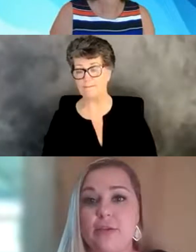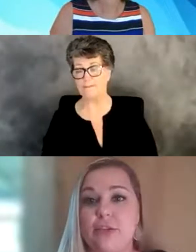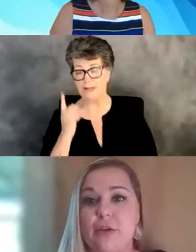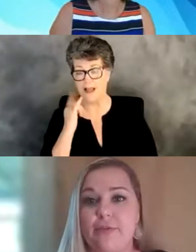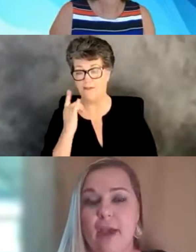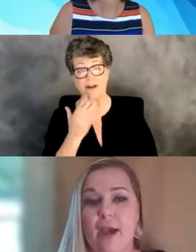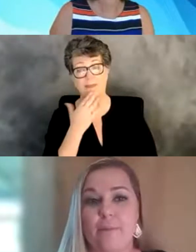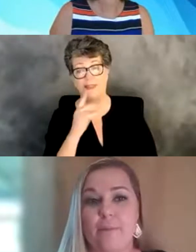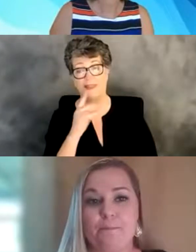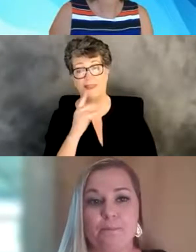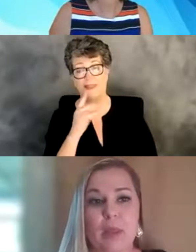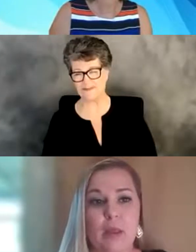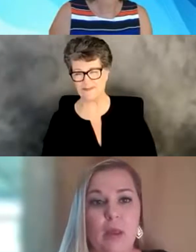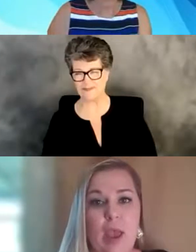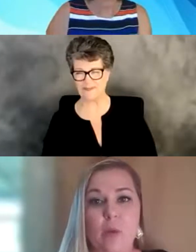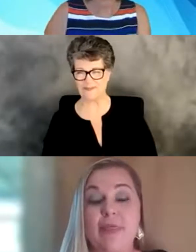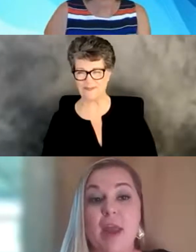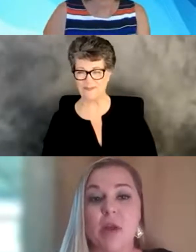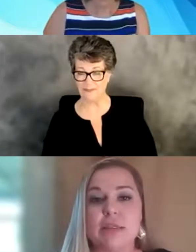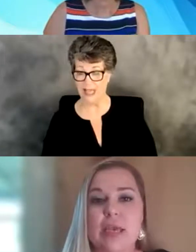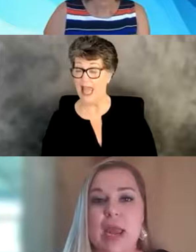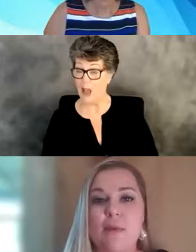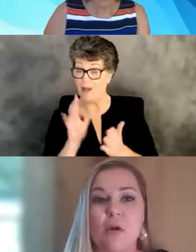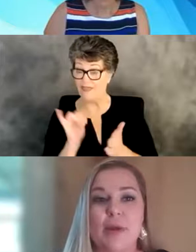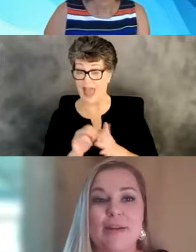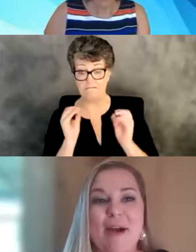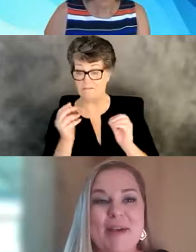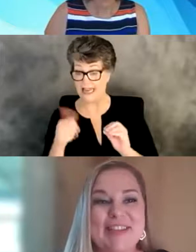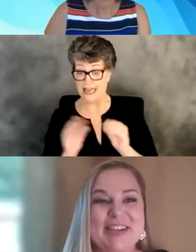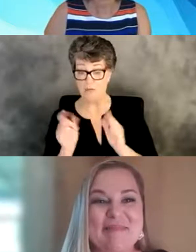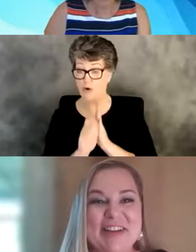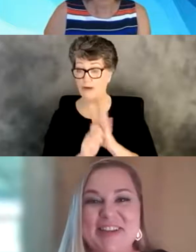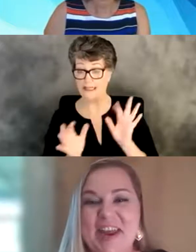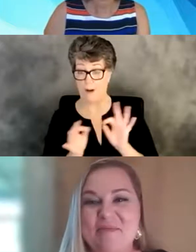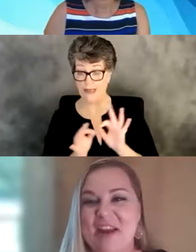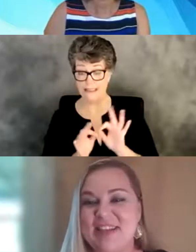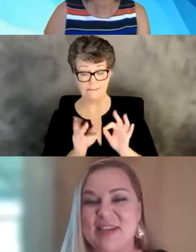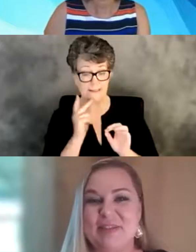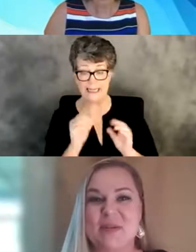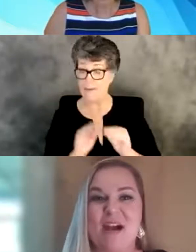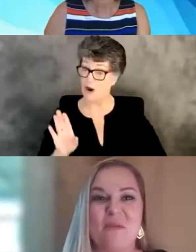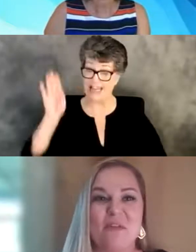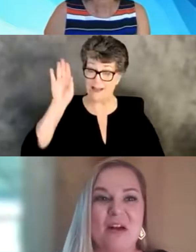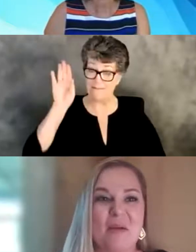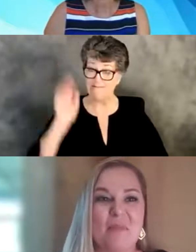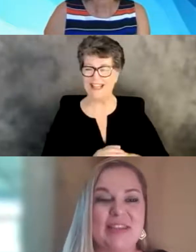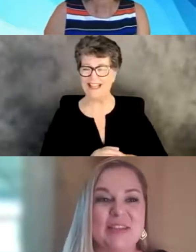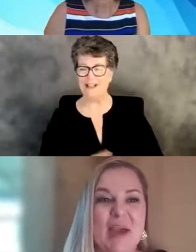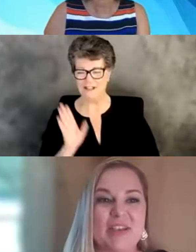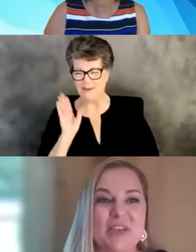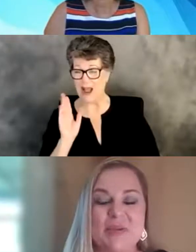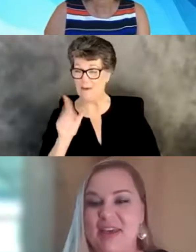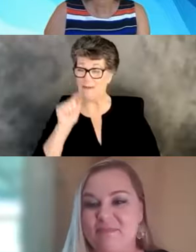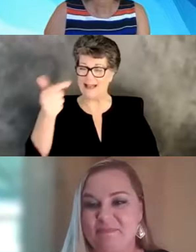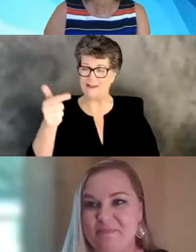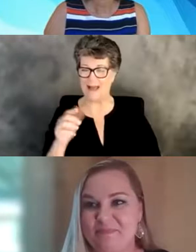Thank you, Judy, for that. And with that, I'm not seeing any more written comments and I'm not seeing any more hands up. So I will pass it back